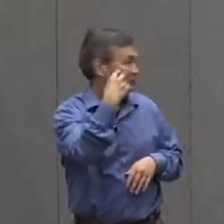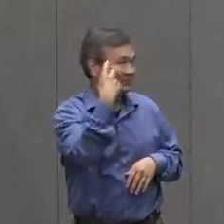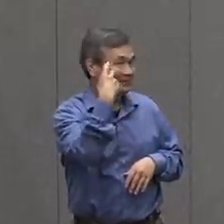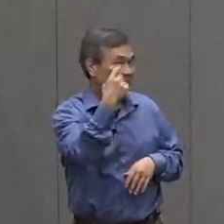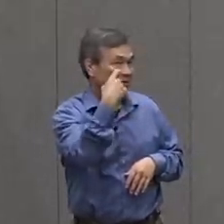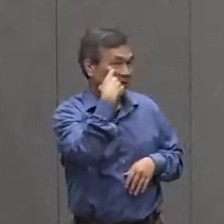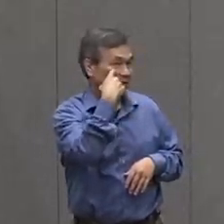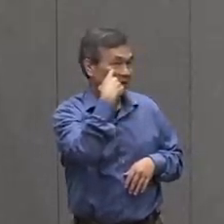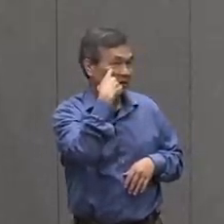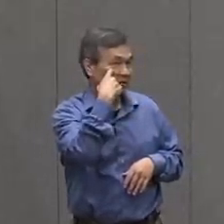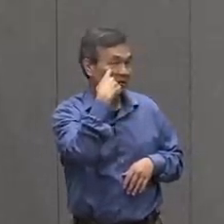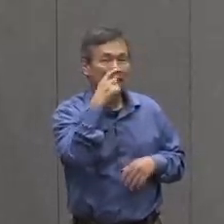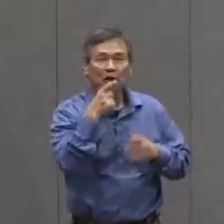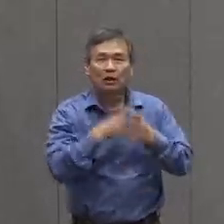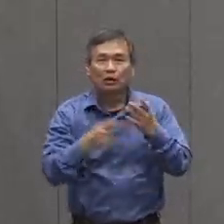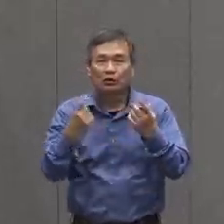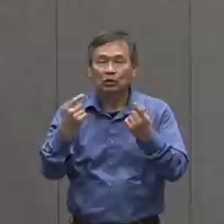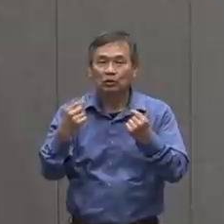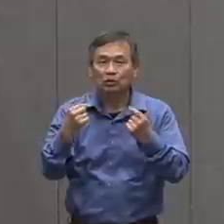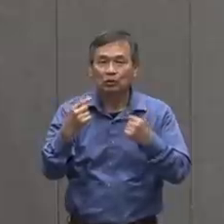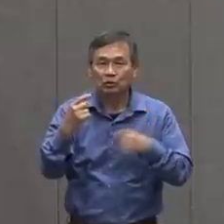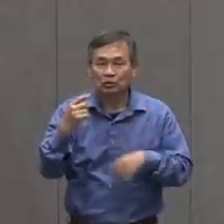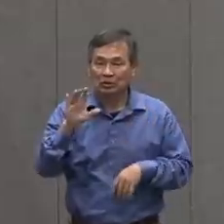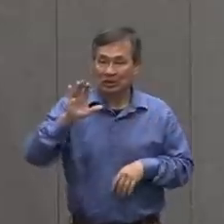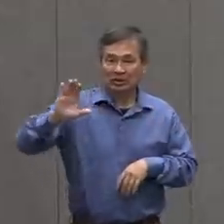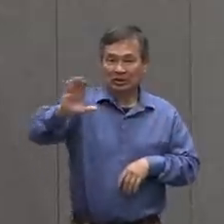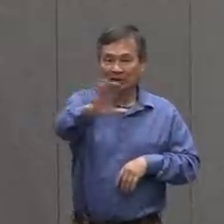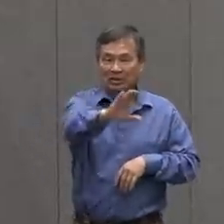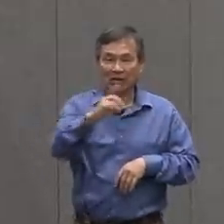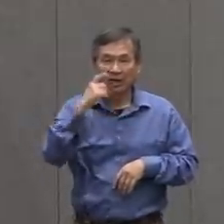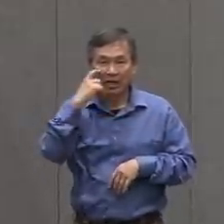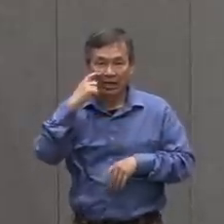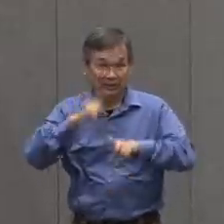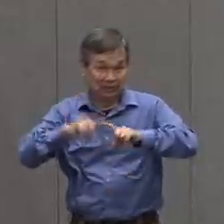I wonder what their eyes do that's different than ours.